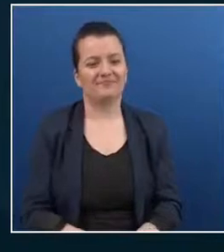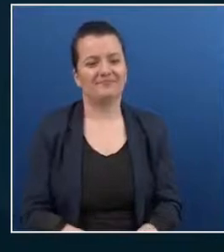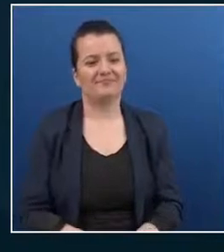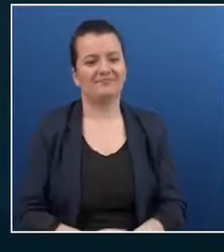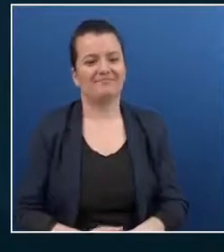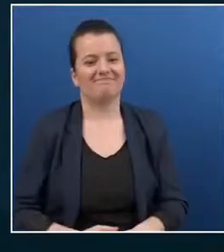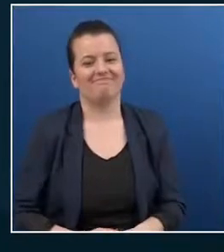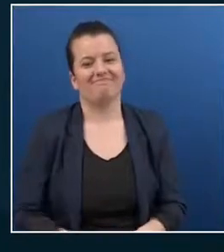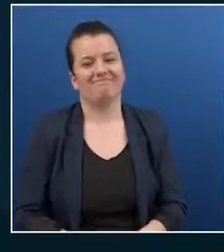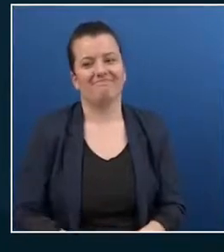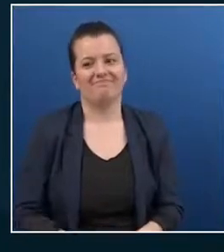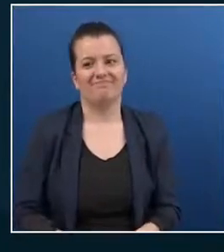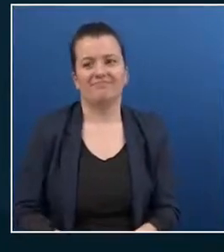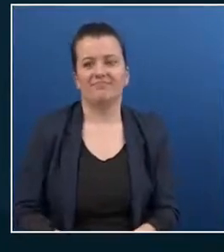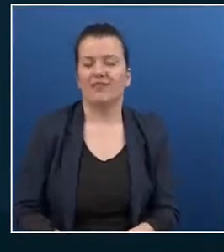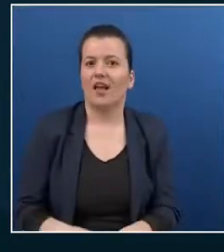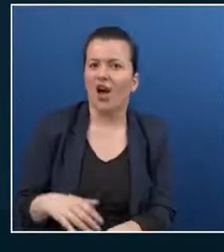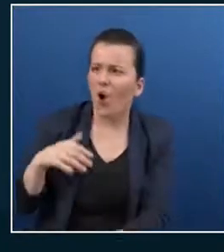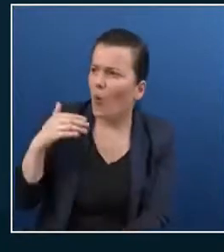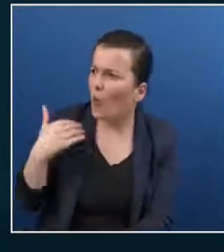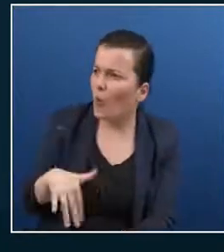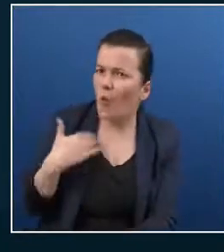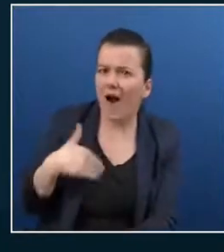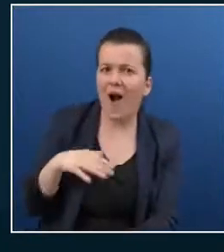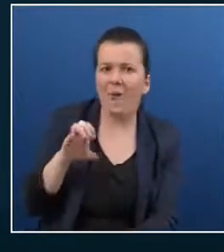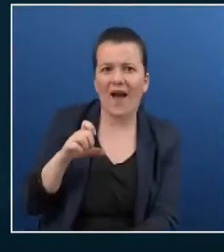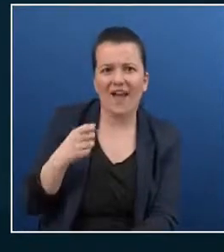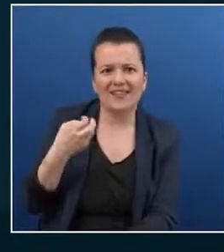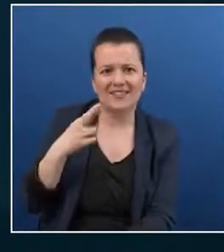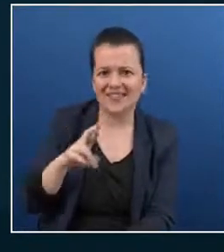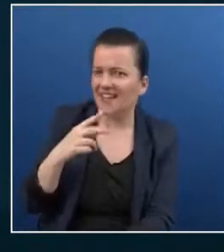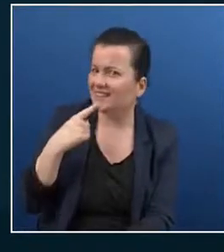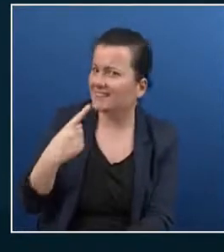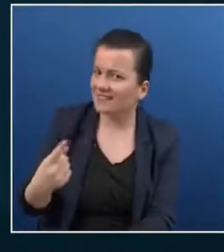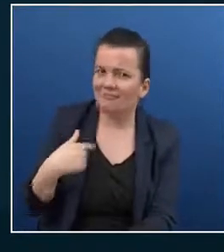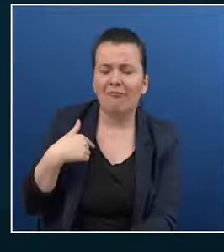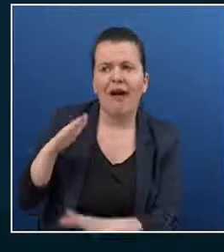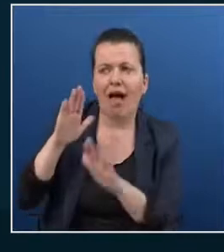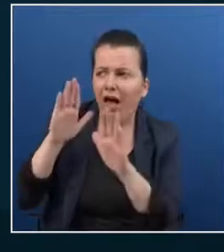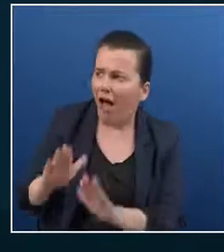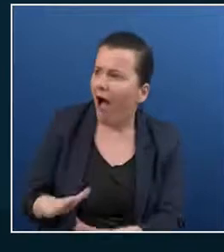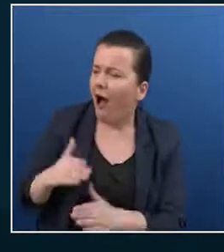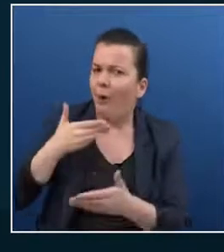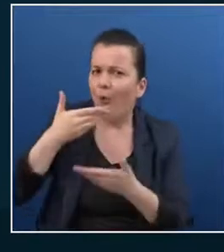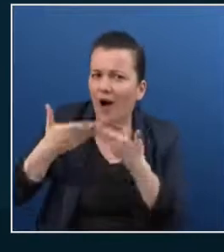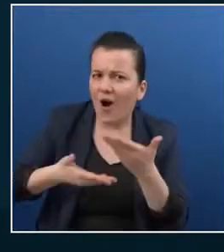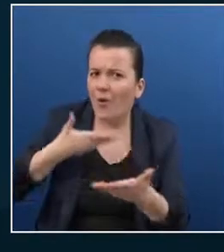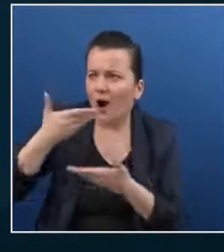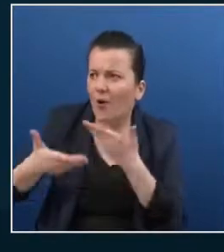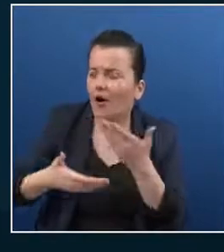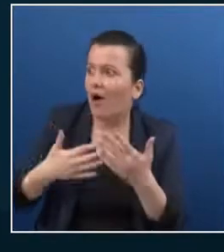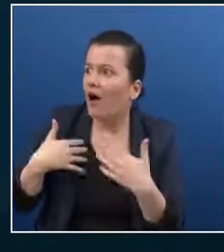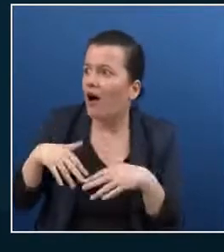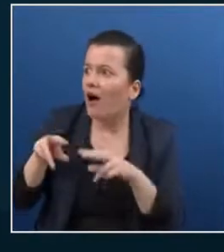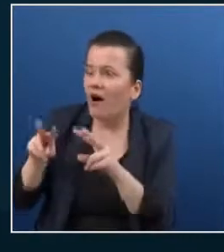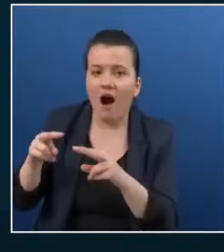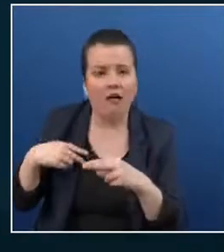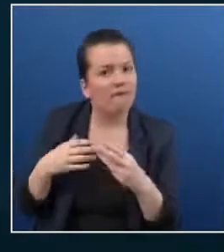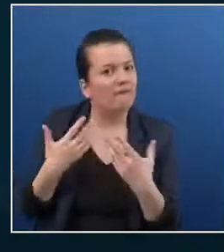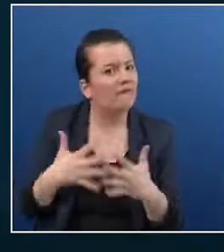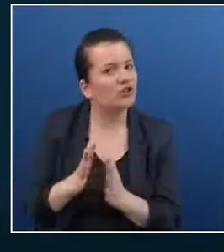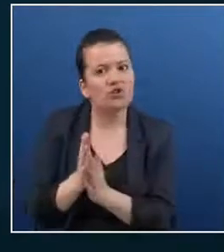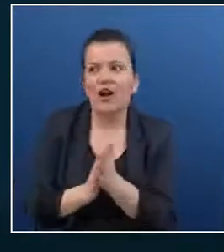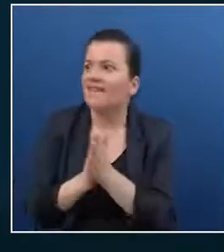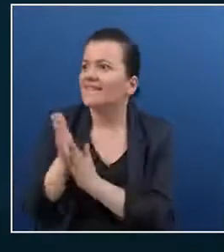Wow, that was an amazing story, Sarah. And you already got me so excited about how